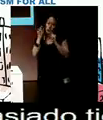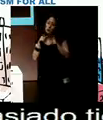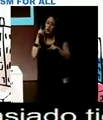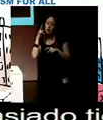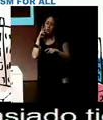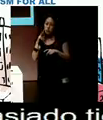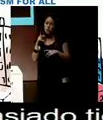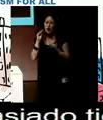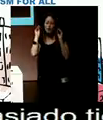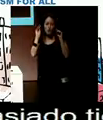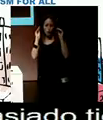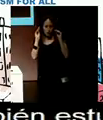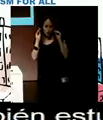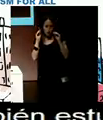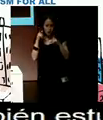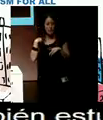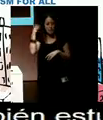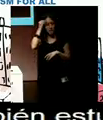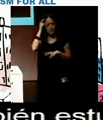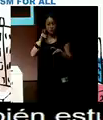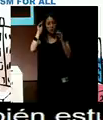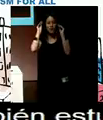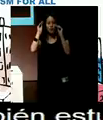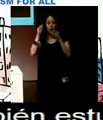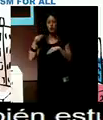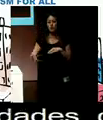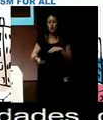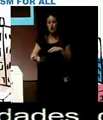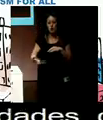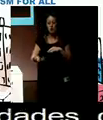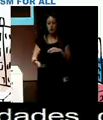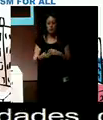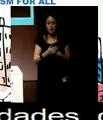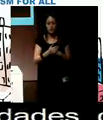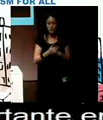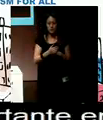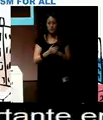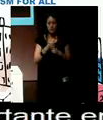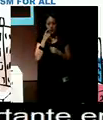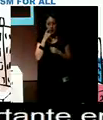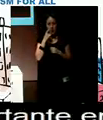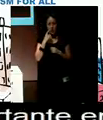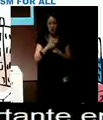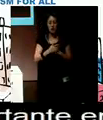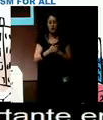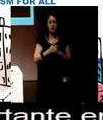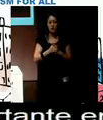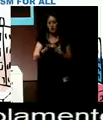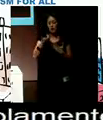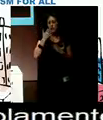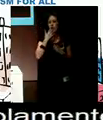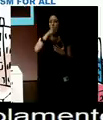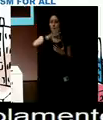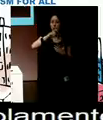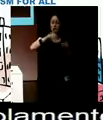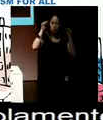Not only the people in the first line who have direct contact with people with